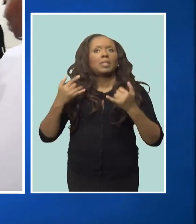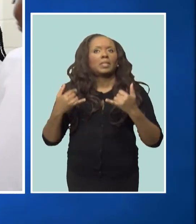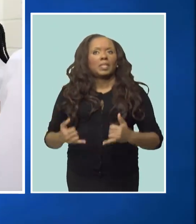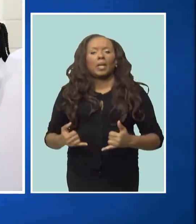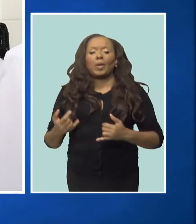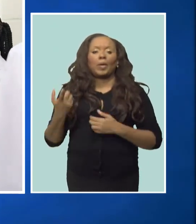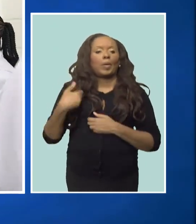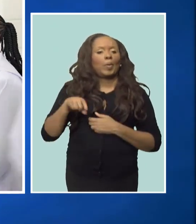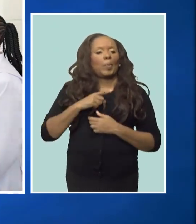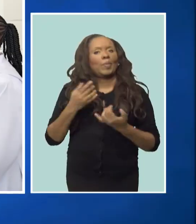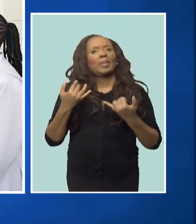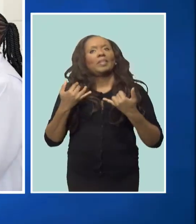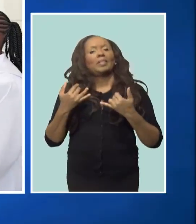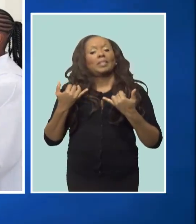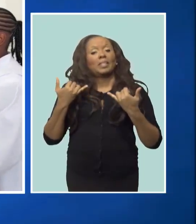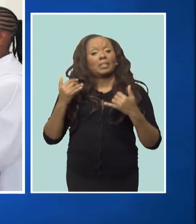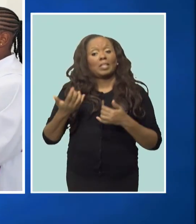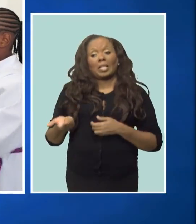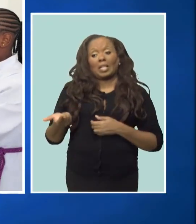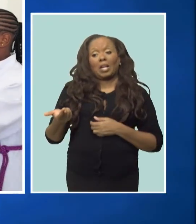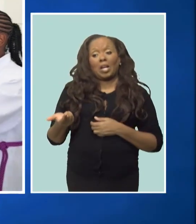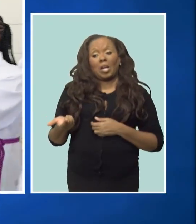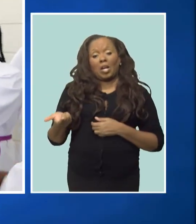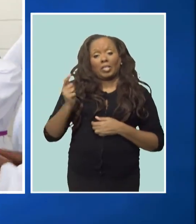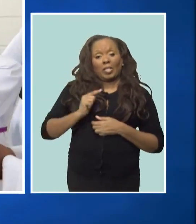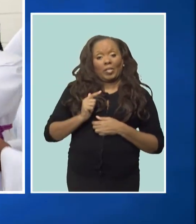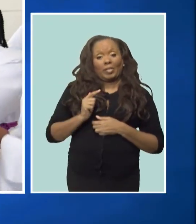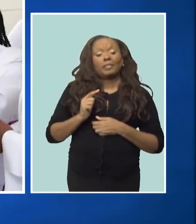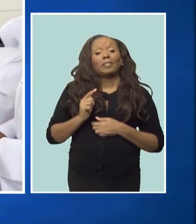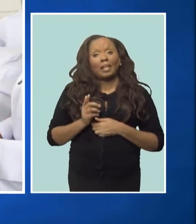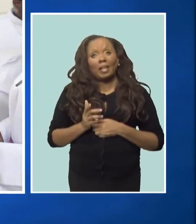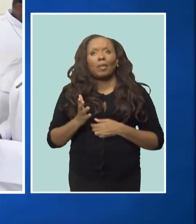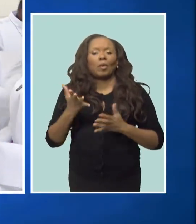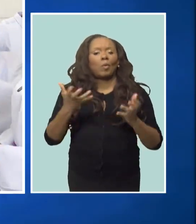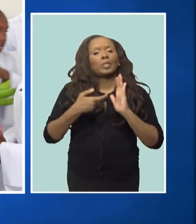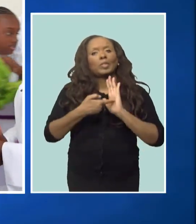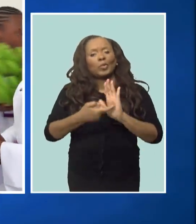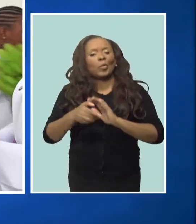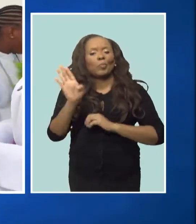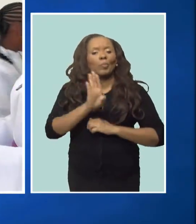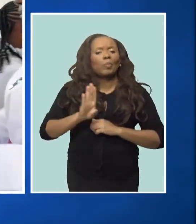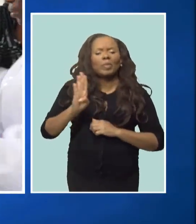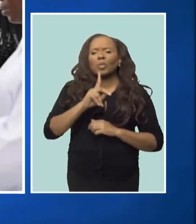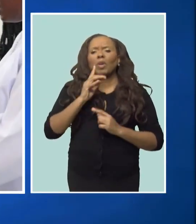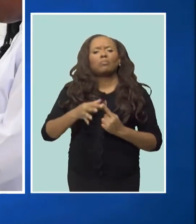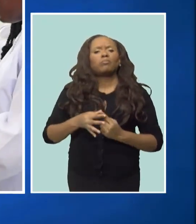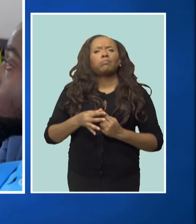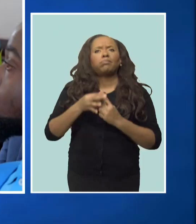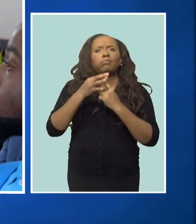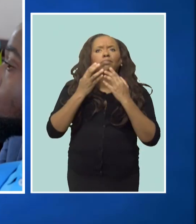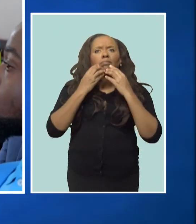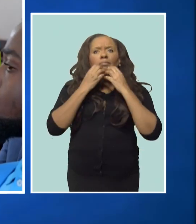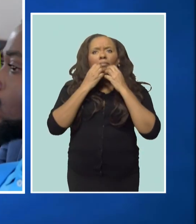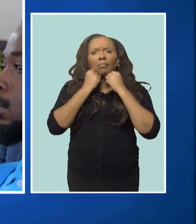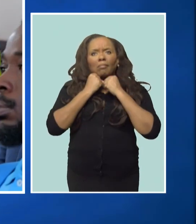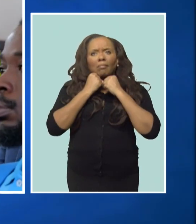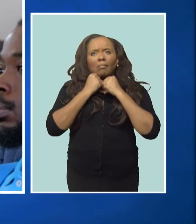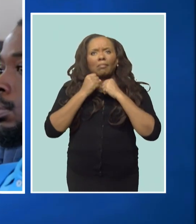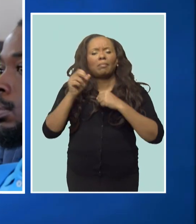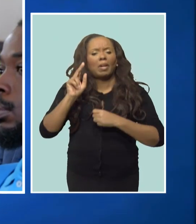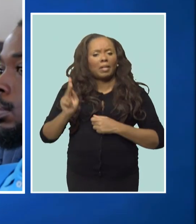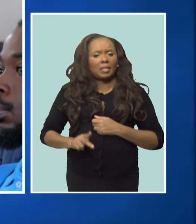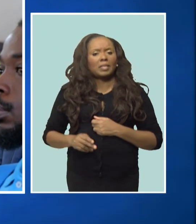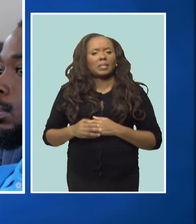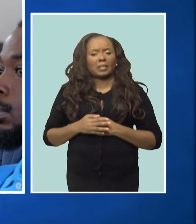has come around again, and they intend to show Barbados and the entire world the uniqueness and essence of the parish.